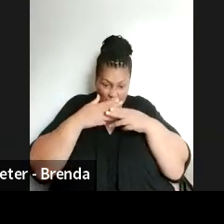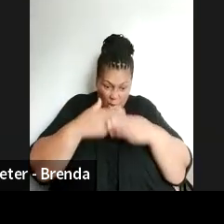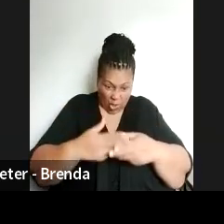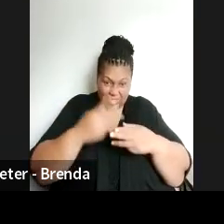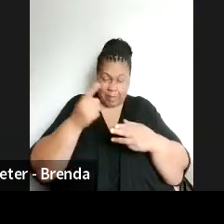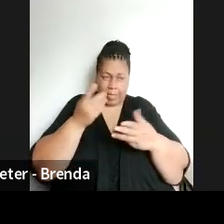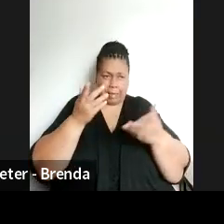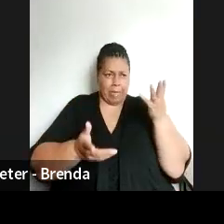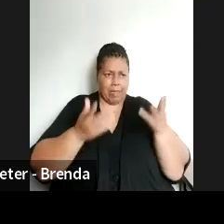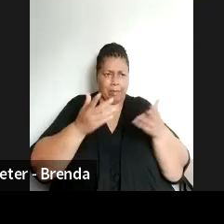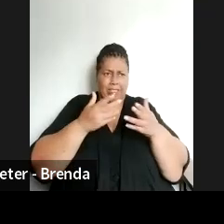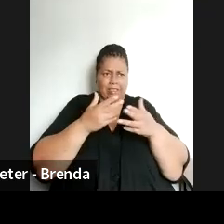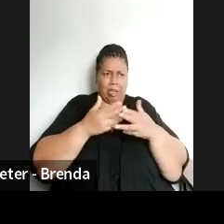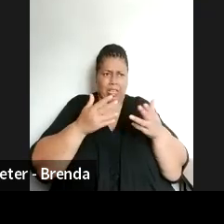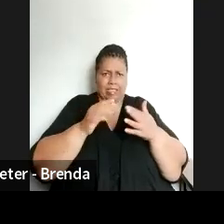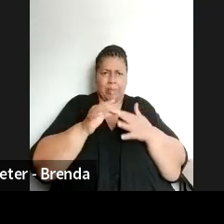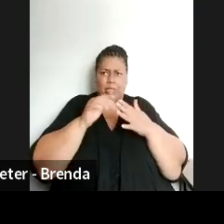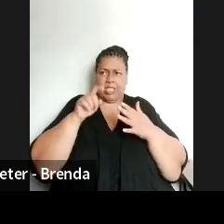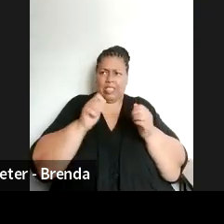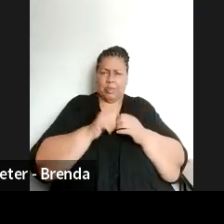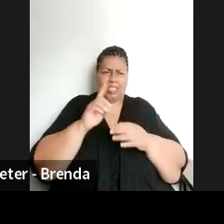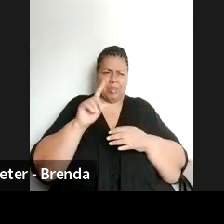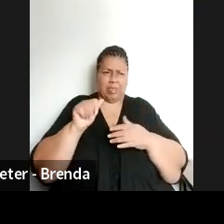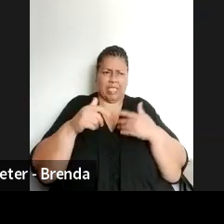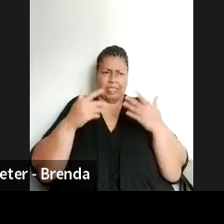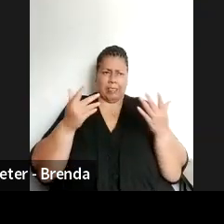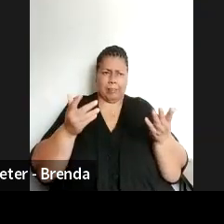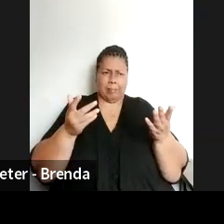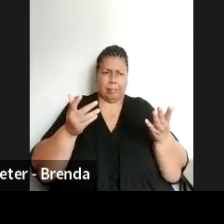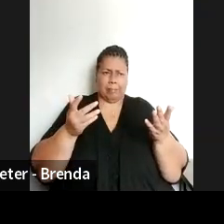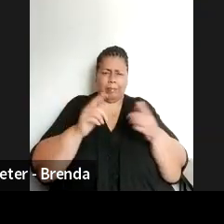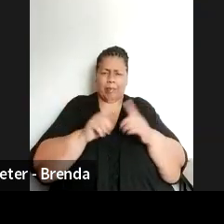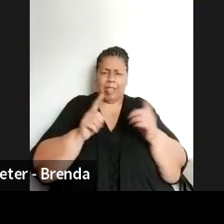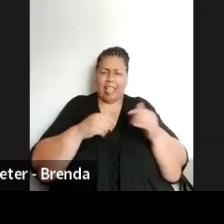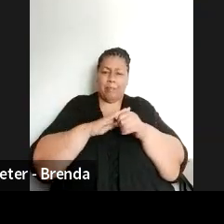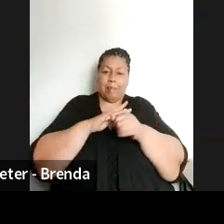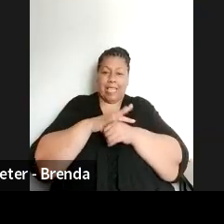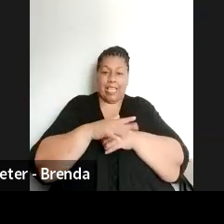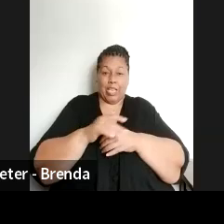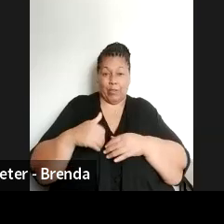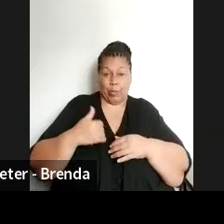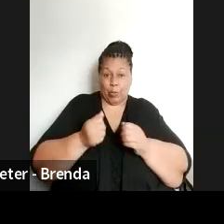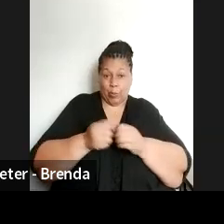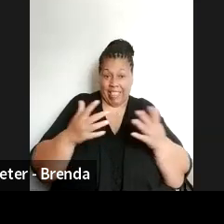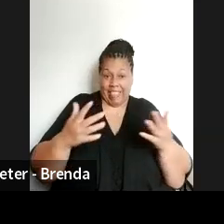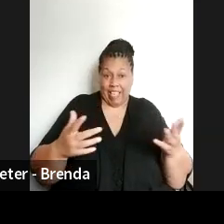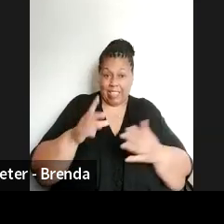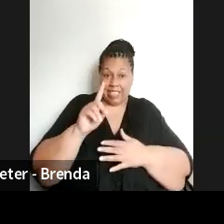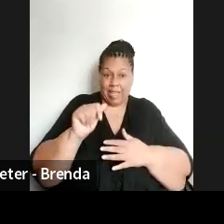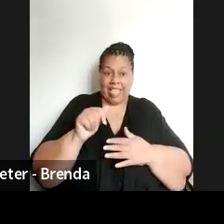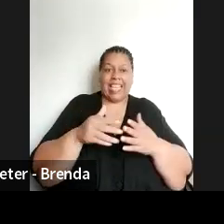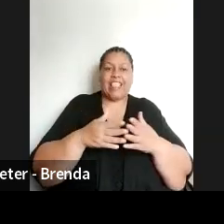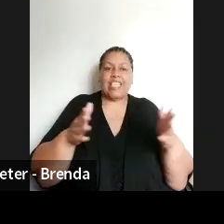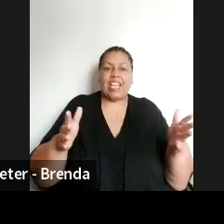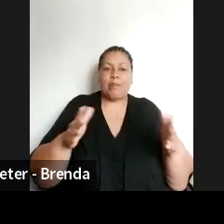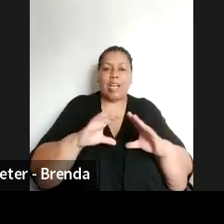just replace special needs with disability, but there's plenty of youth without disabilities like in the general classrooms.